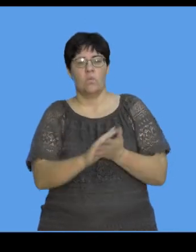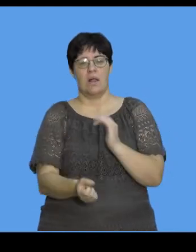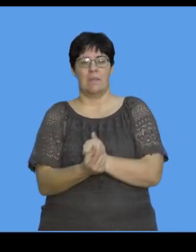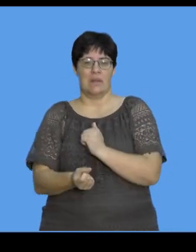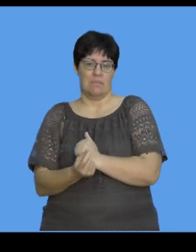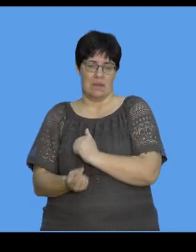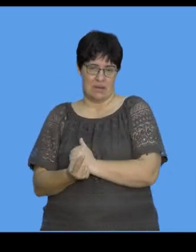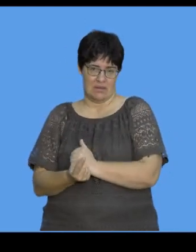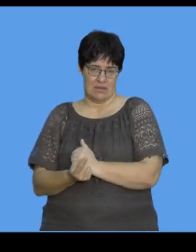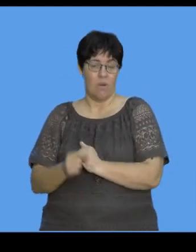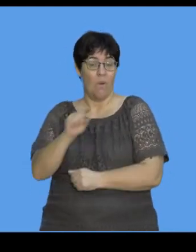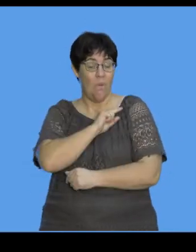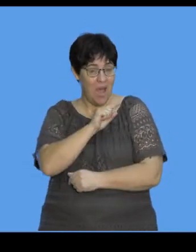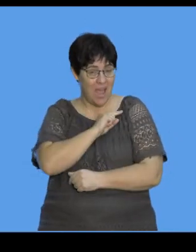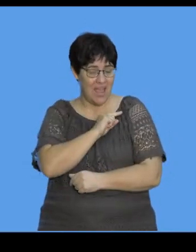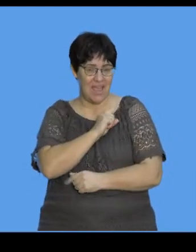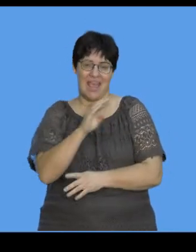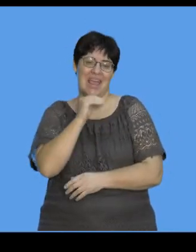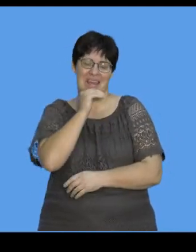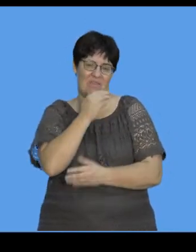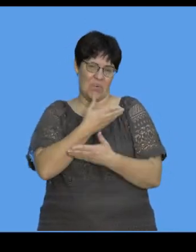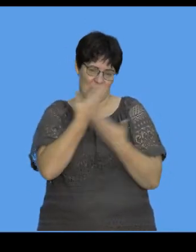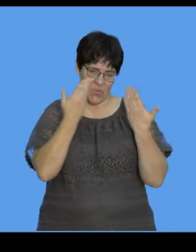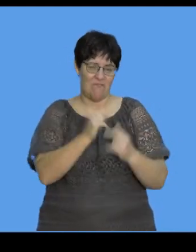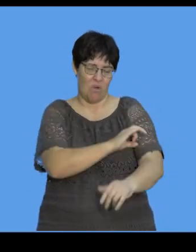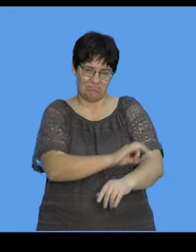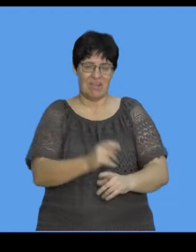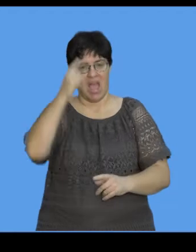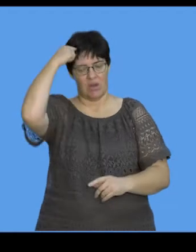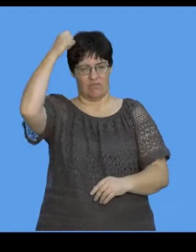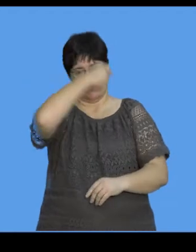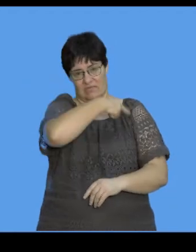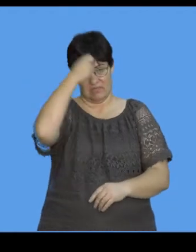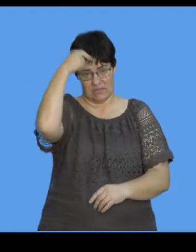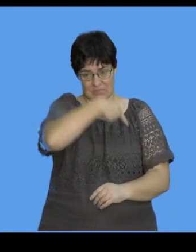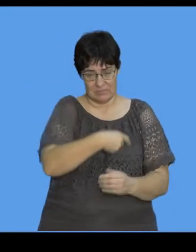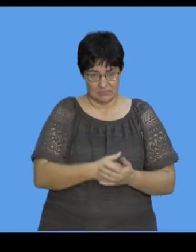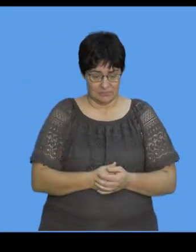are going to happen, all right, if we don't have enough for our muscles and our nerves.